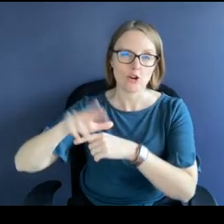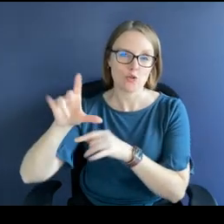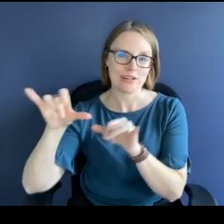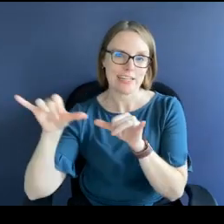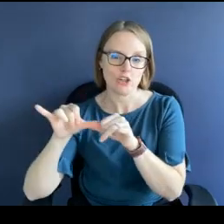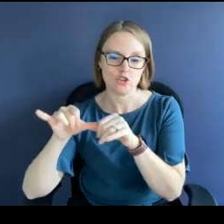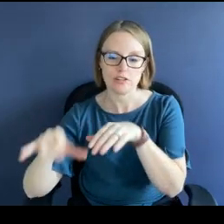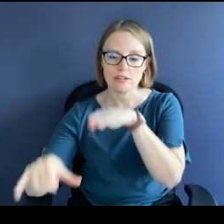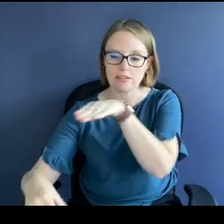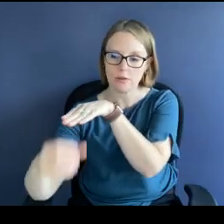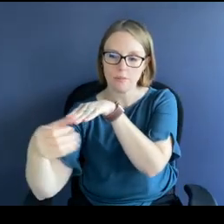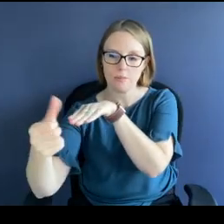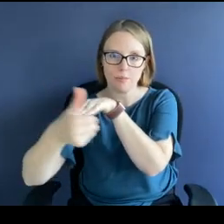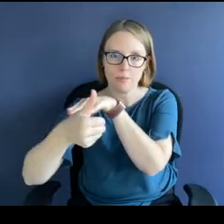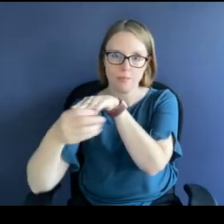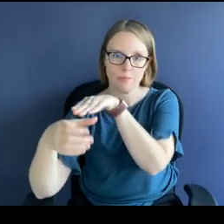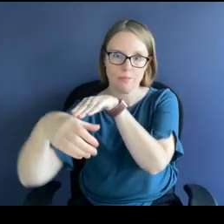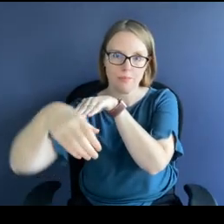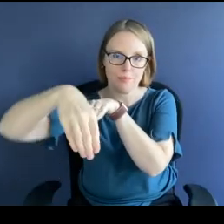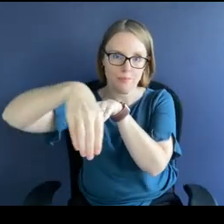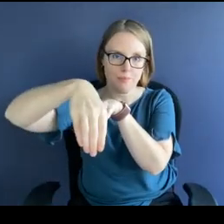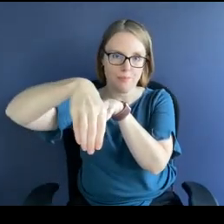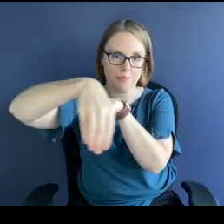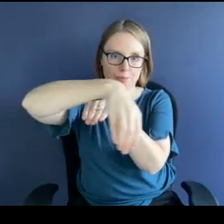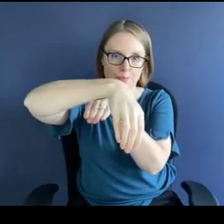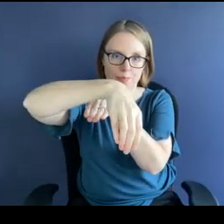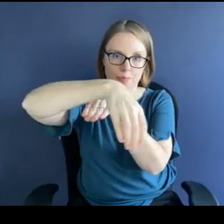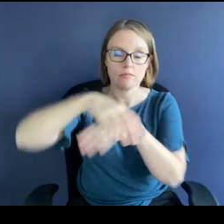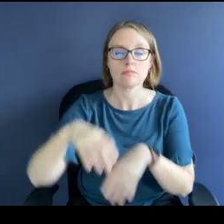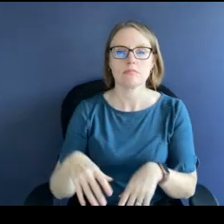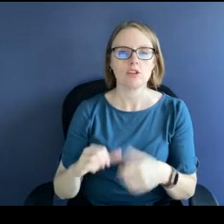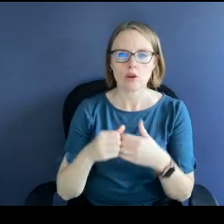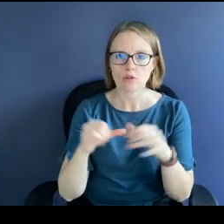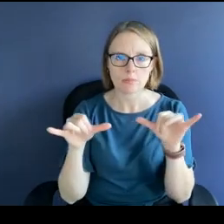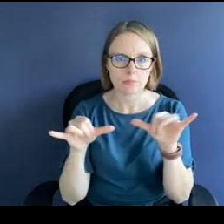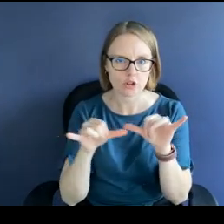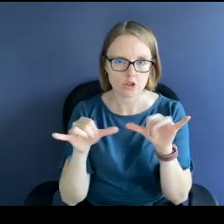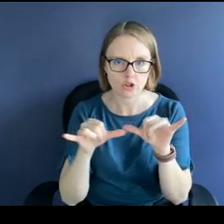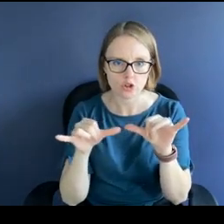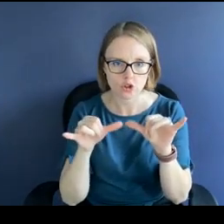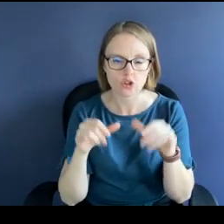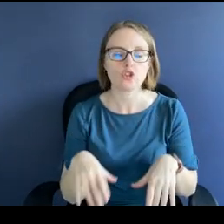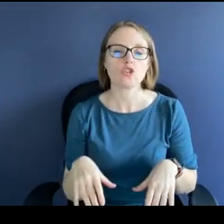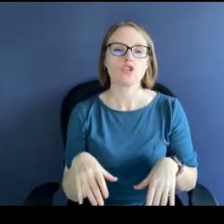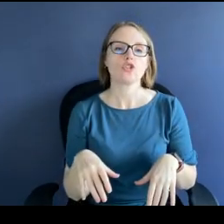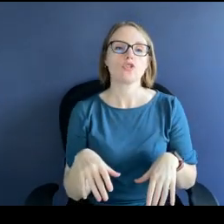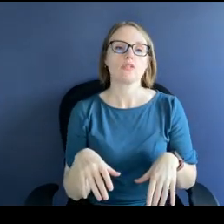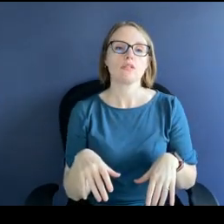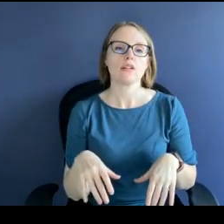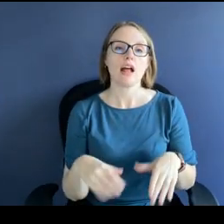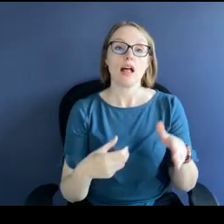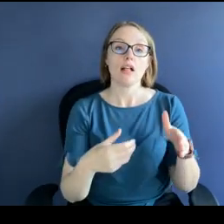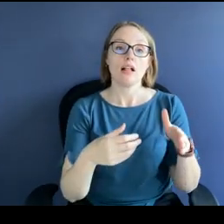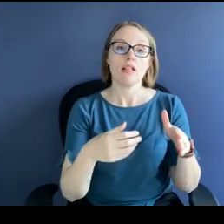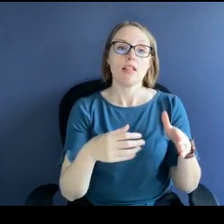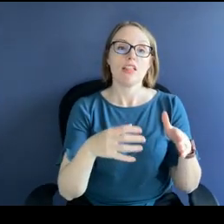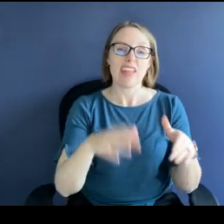Appliance depths, excluding door handles, must be included